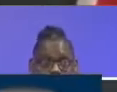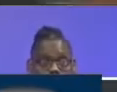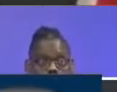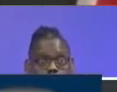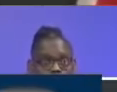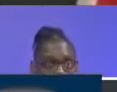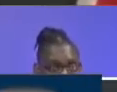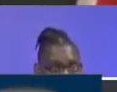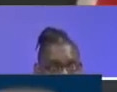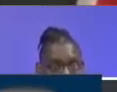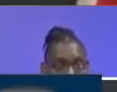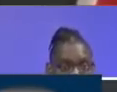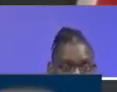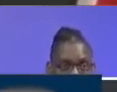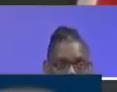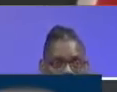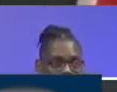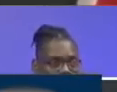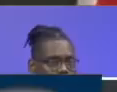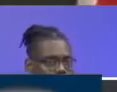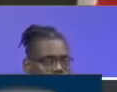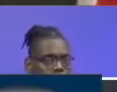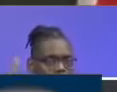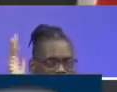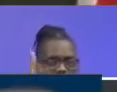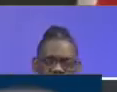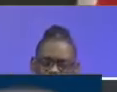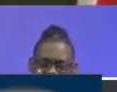me as Prime Minister is here.